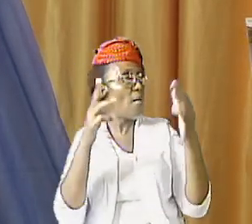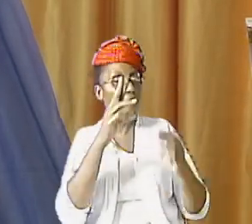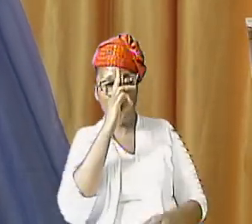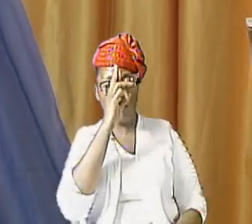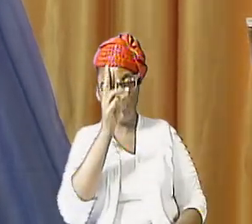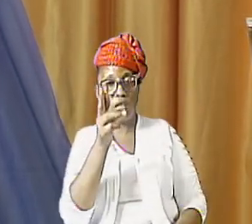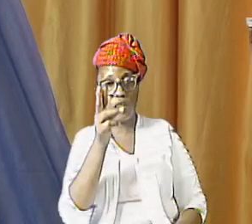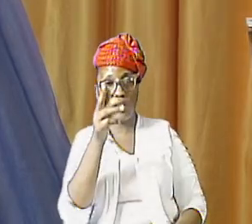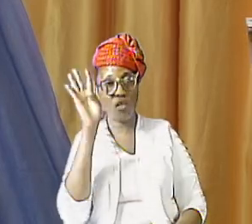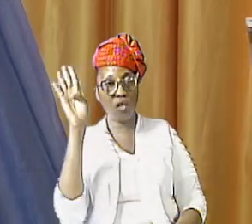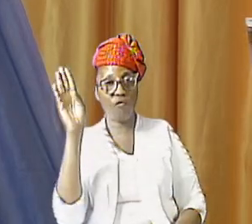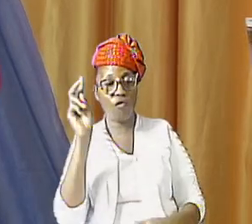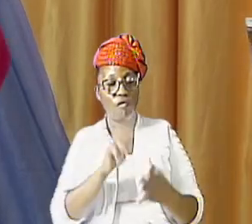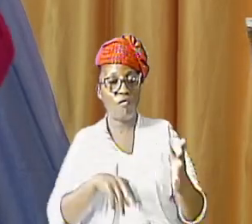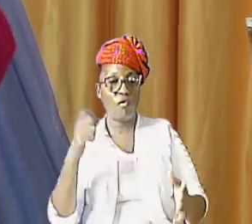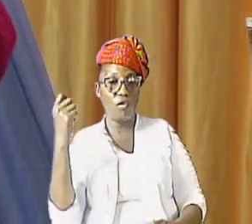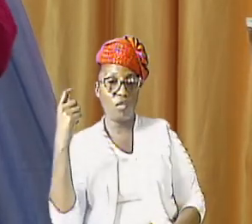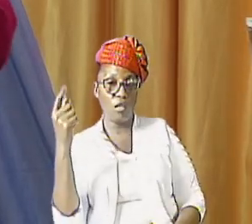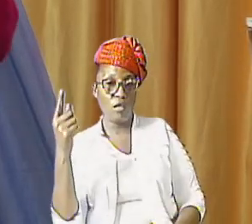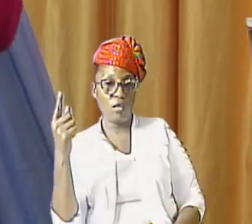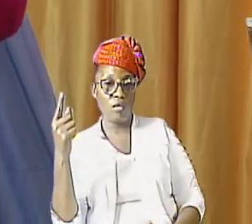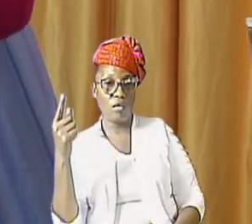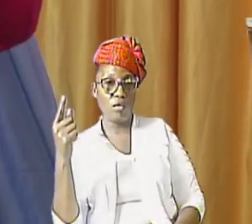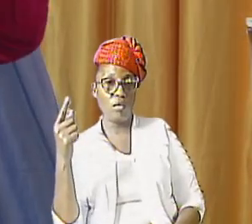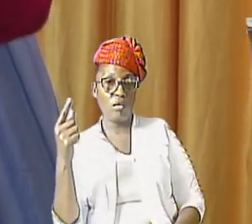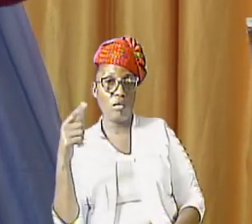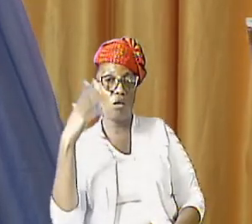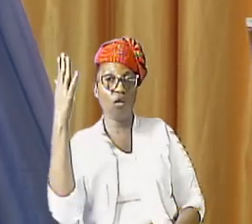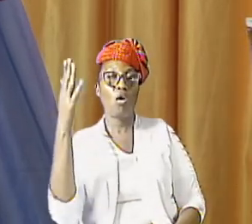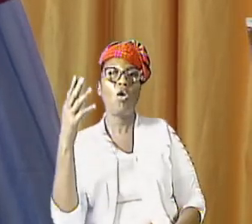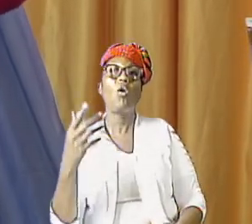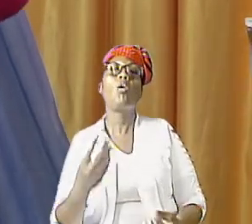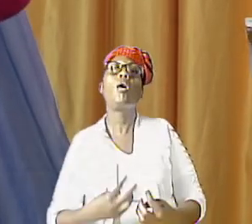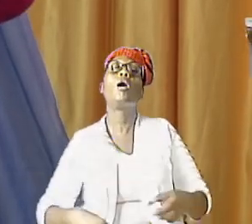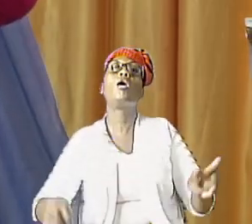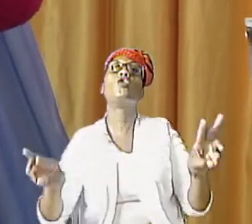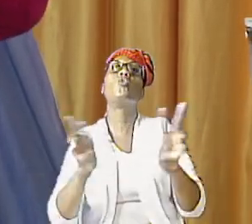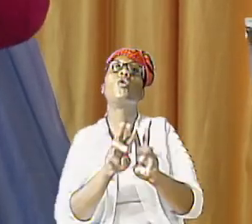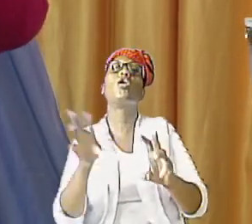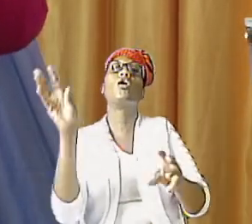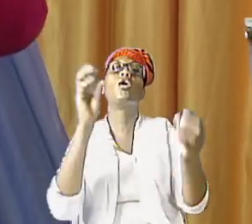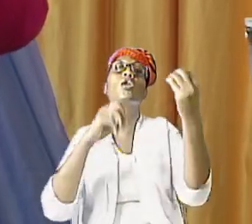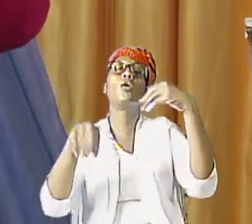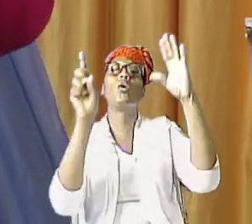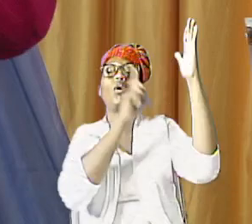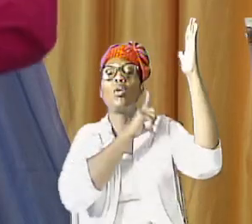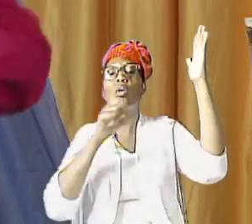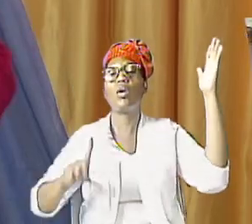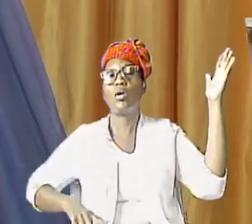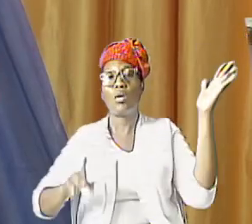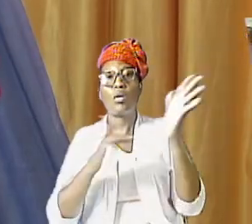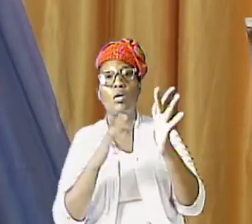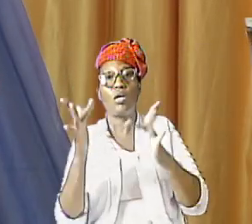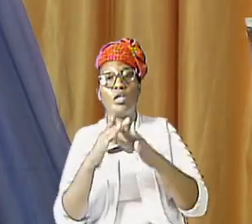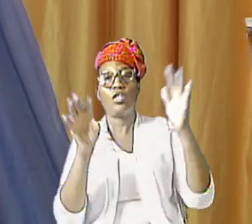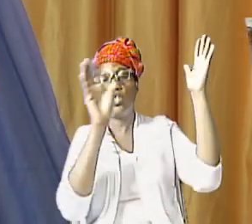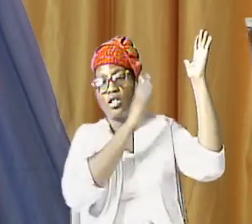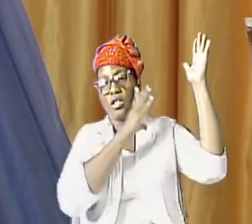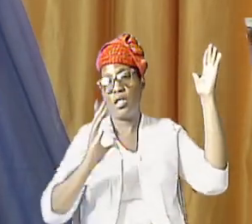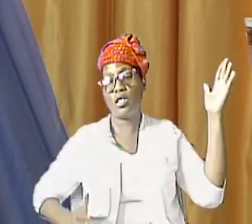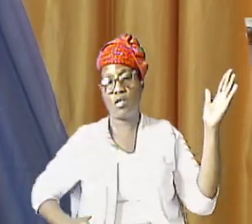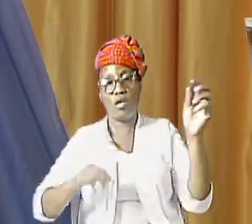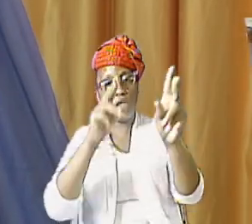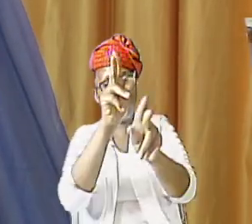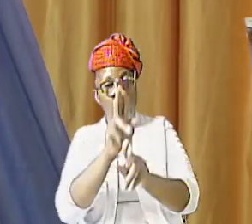Hallelujah. Revelation 4 verse 11 says, thou art worthy, O Lord, Jesus Christ, to